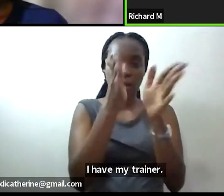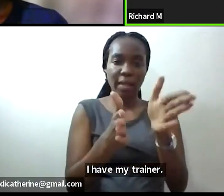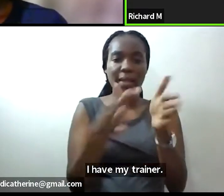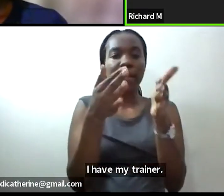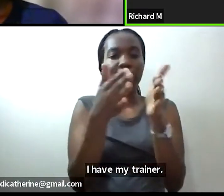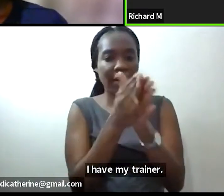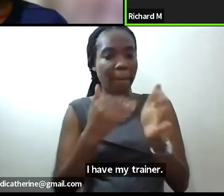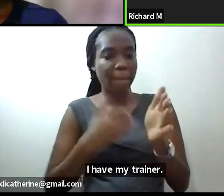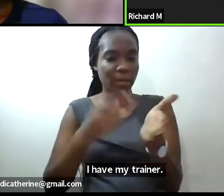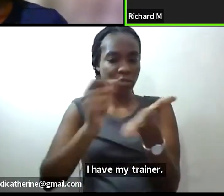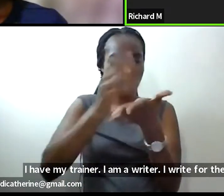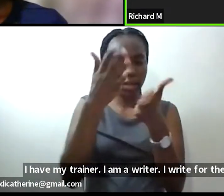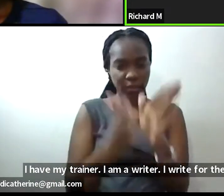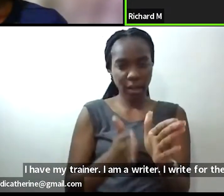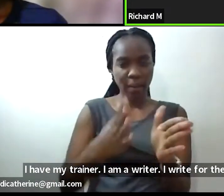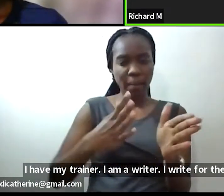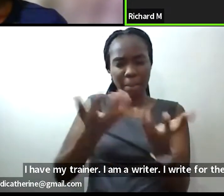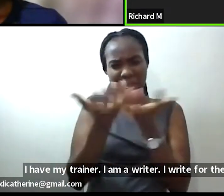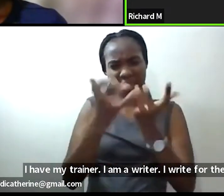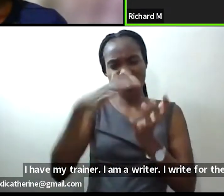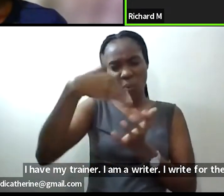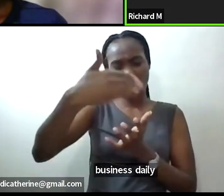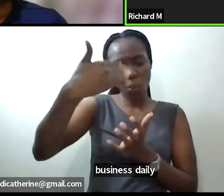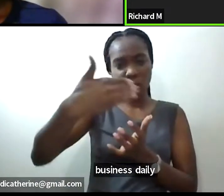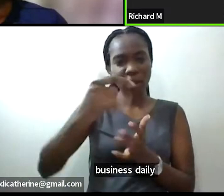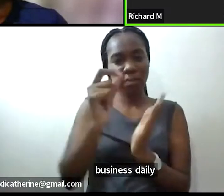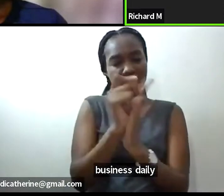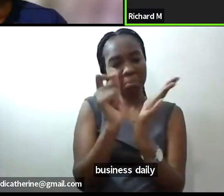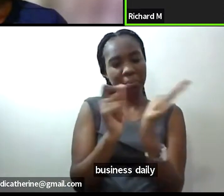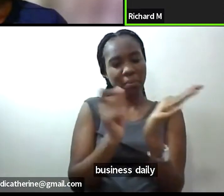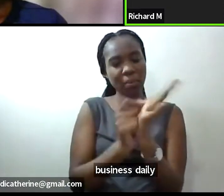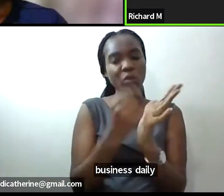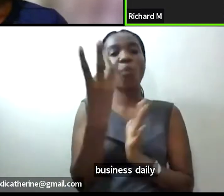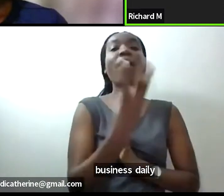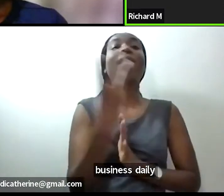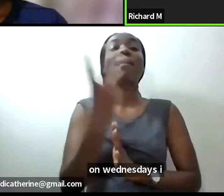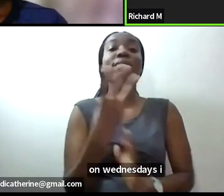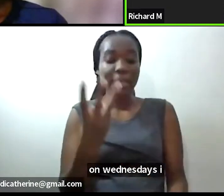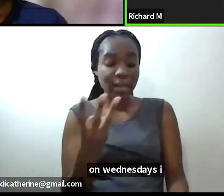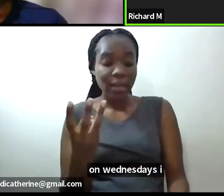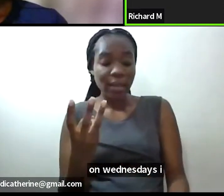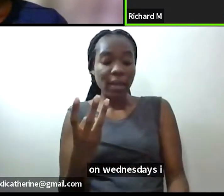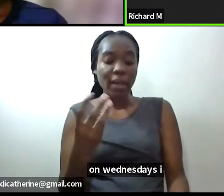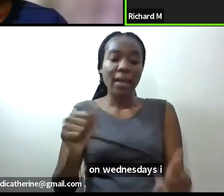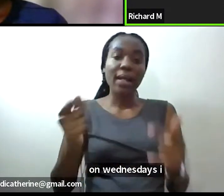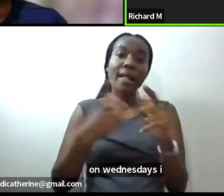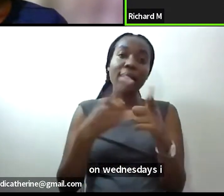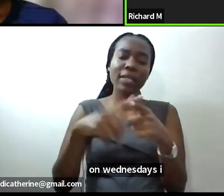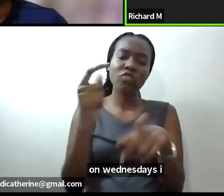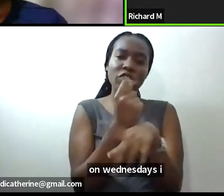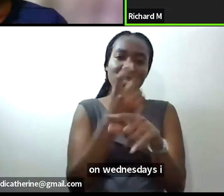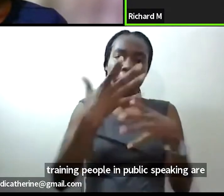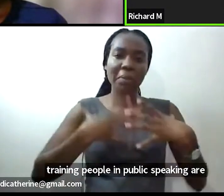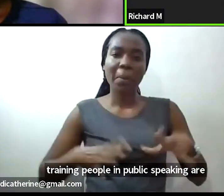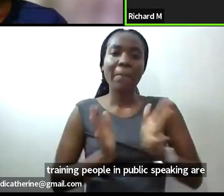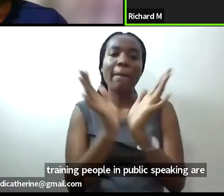the Business Daily. On Wednesdays, I train people in public speaking. I also train